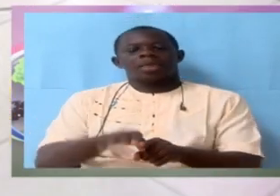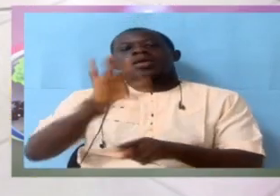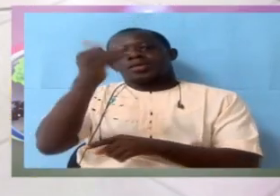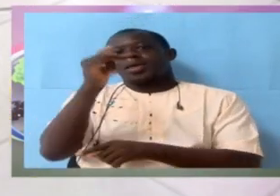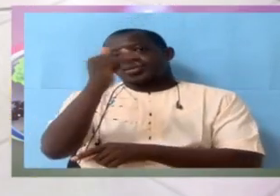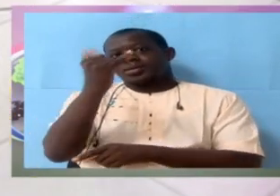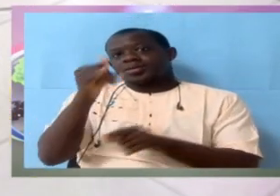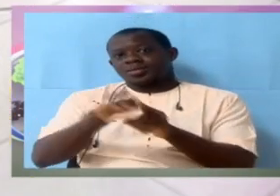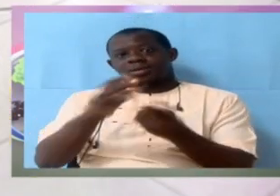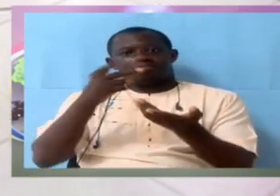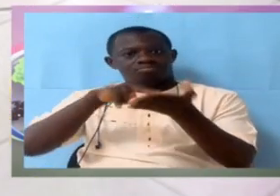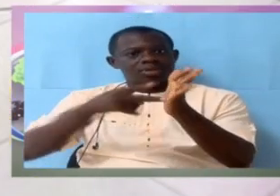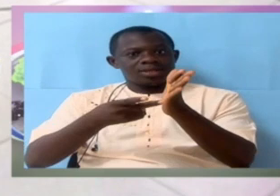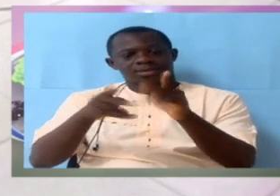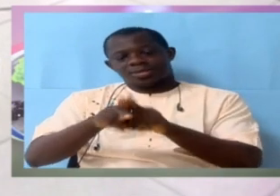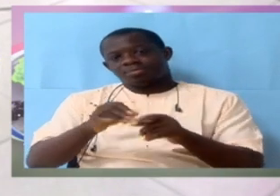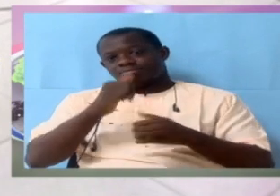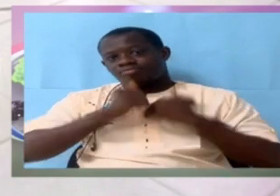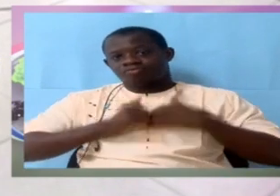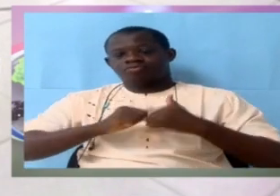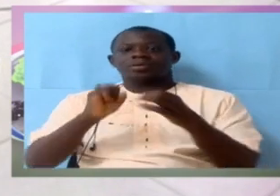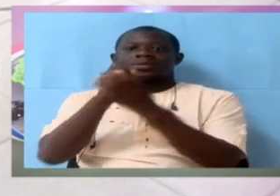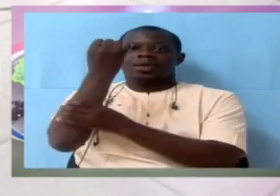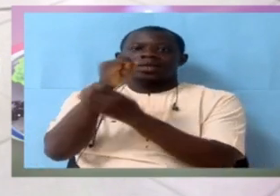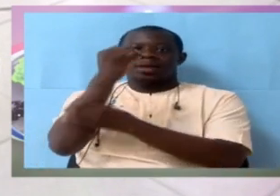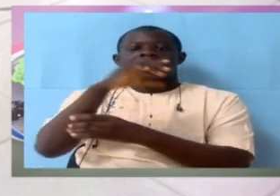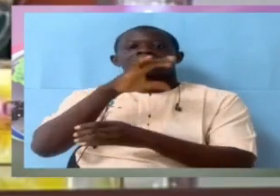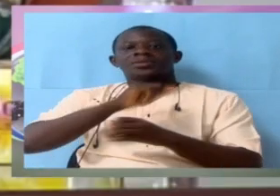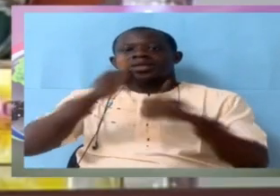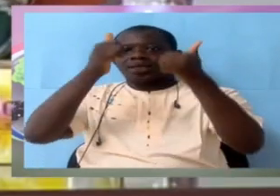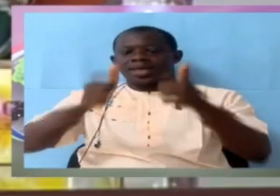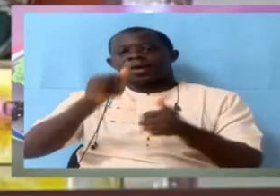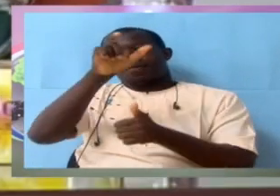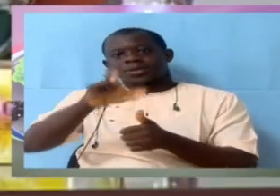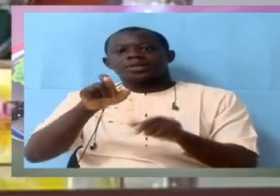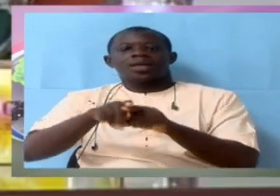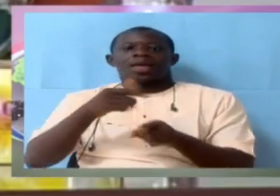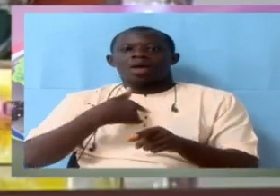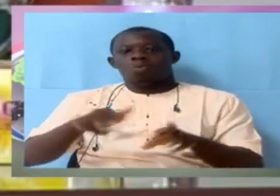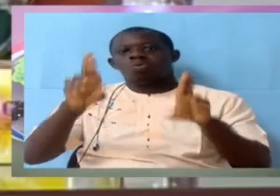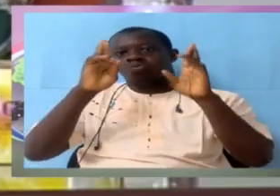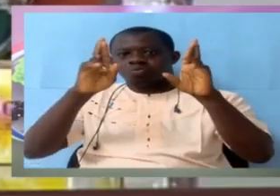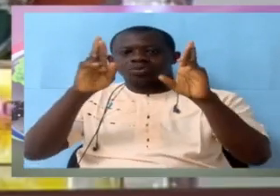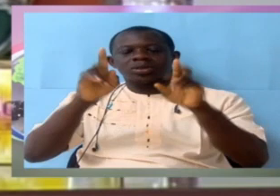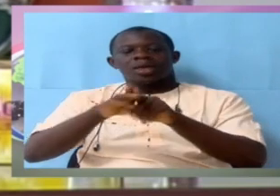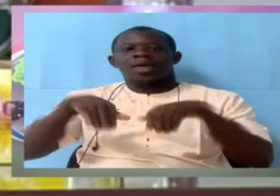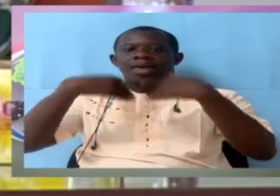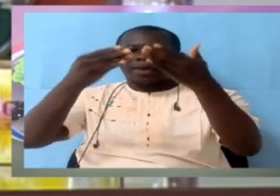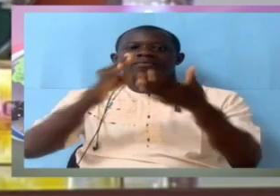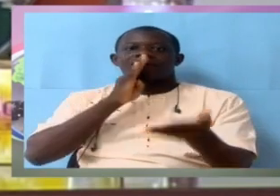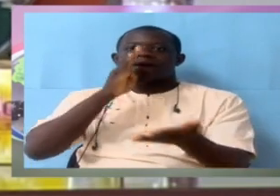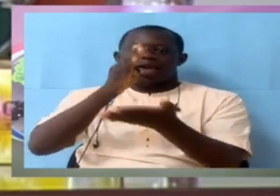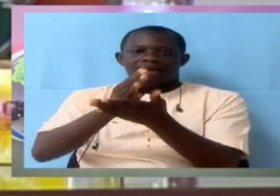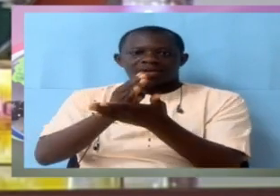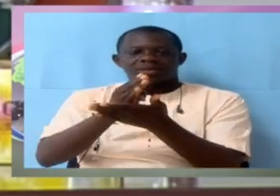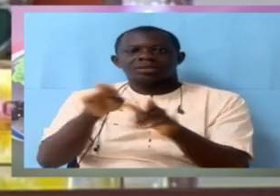Yes, that's the one called Trrc. Thank you. Mr. Chair, at this point, I wish to tender into